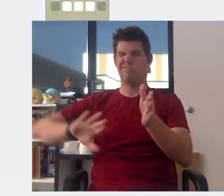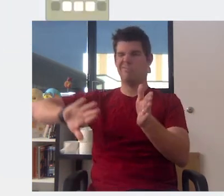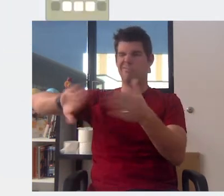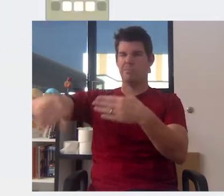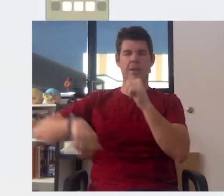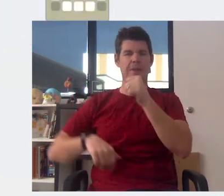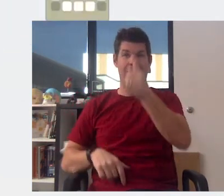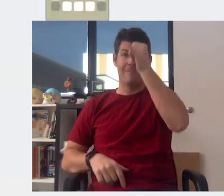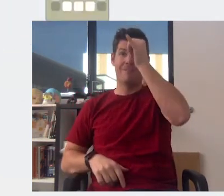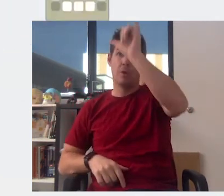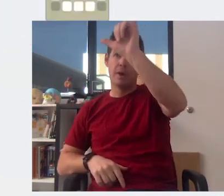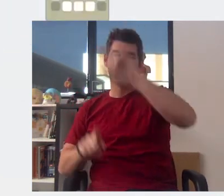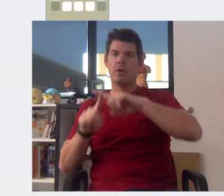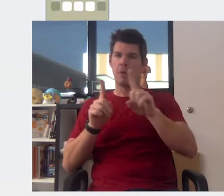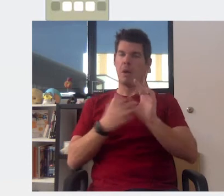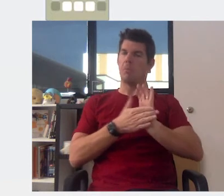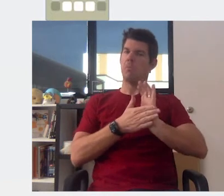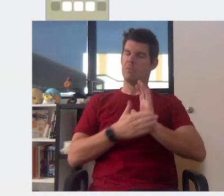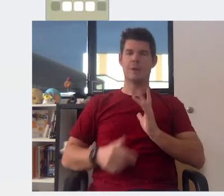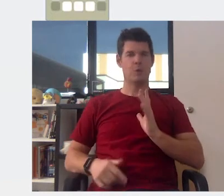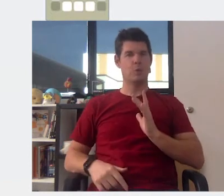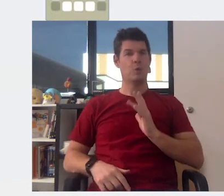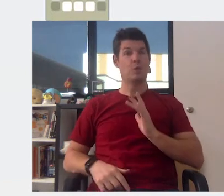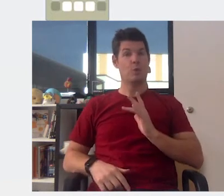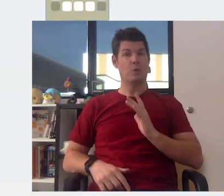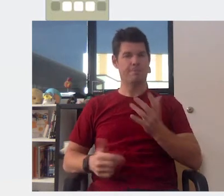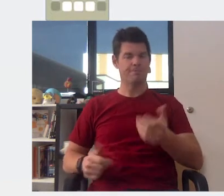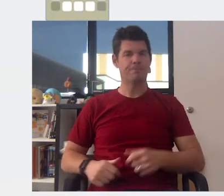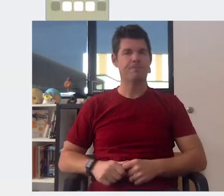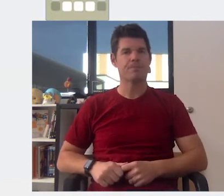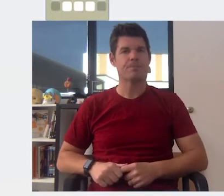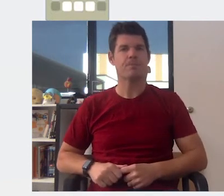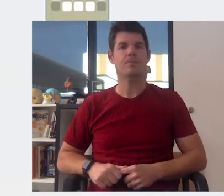pull my little code blocks out, and I'm going to go over here to the input.